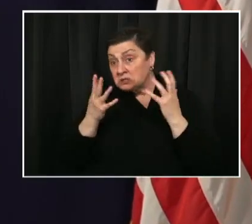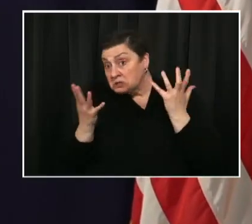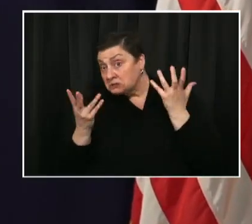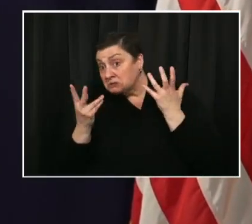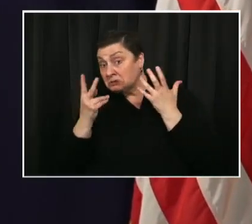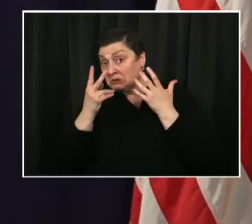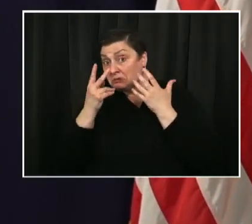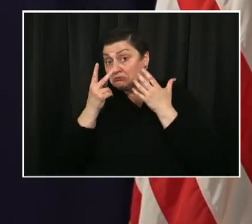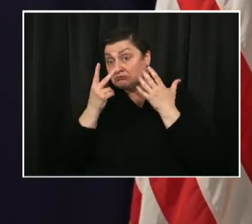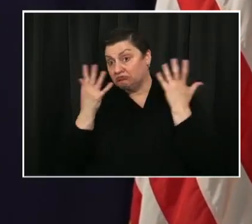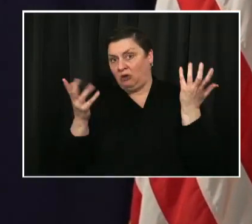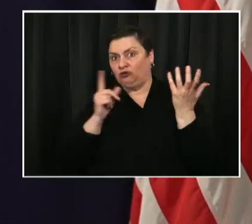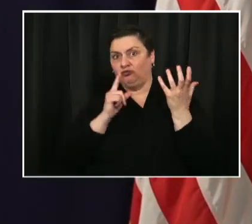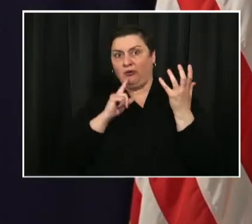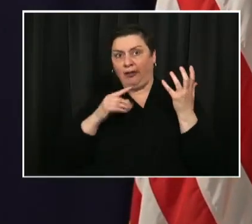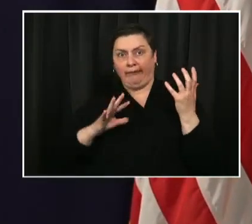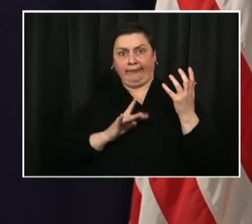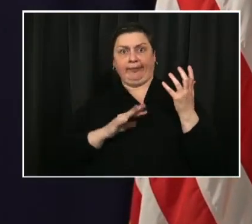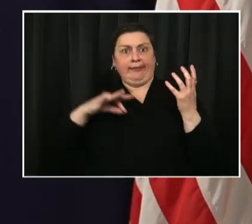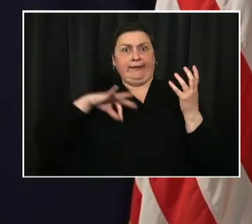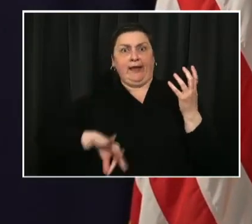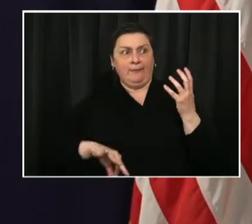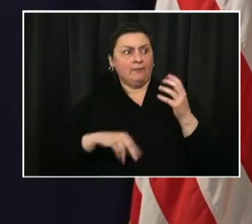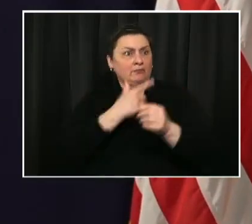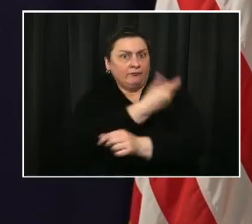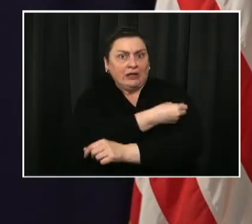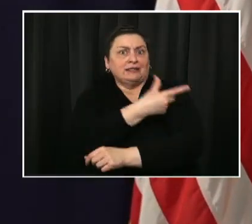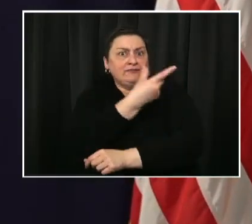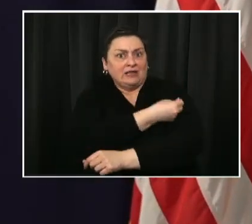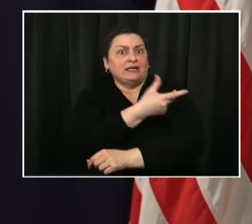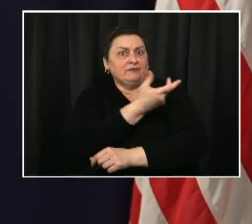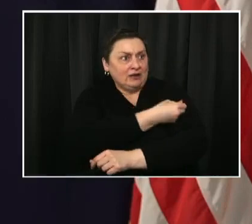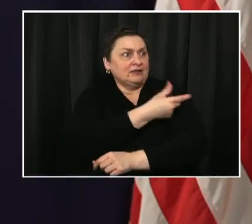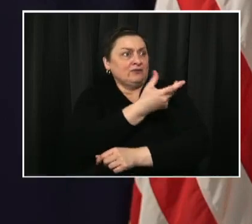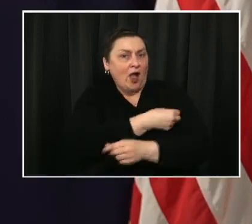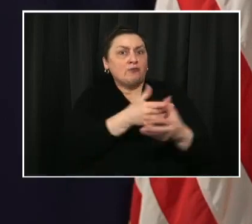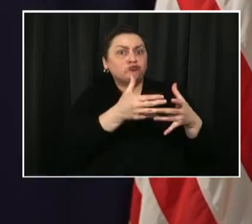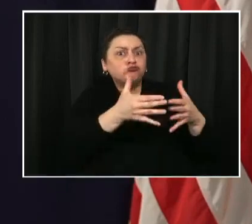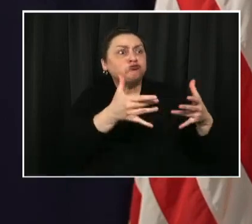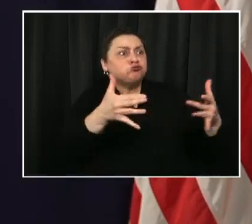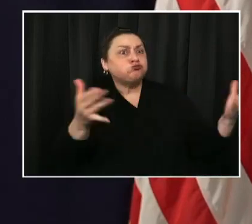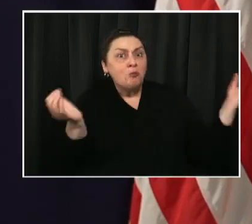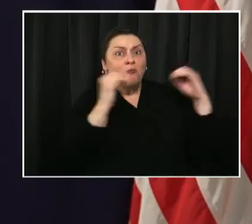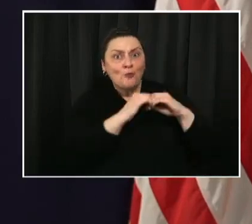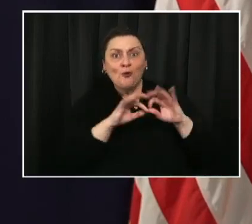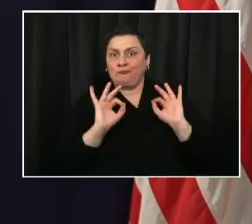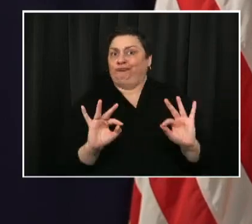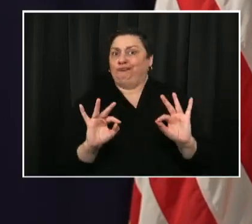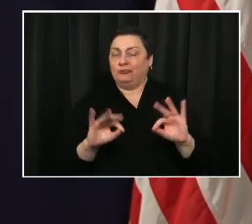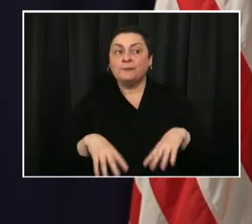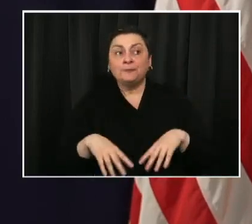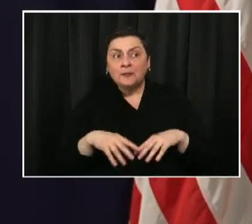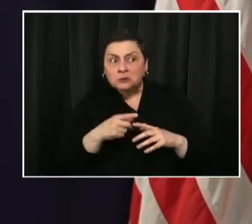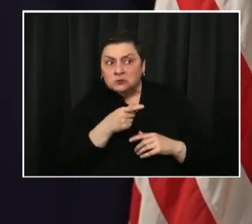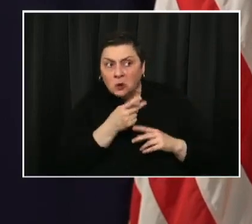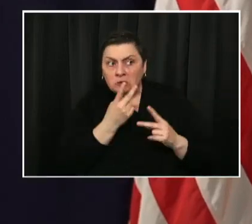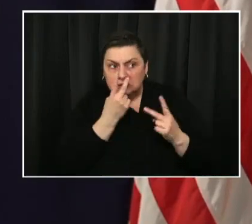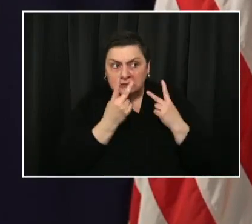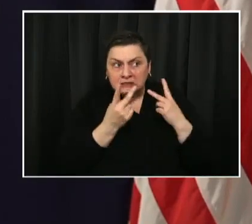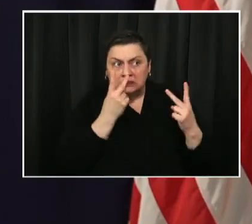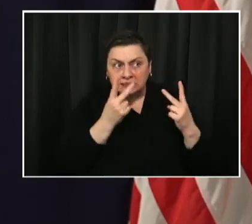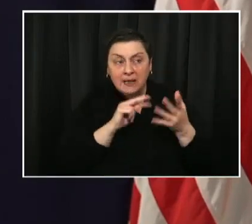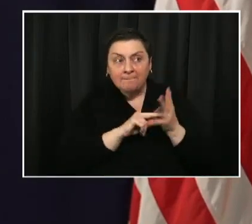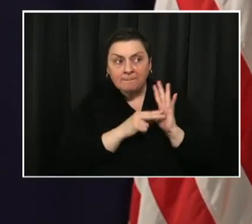is vaccination in a growing immune population. And what we expect from that is to see an impact, a